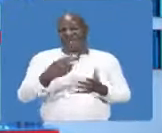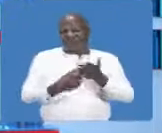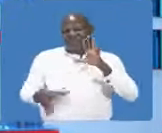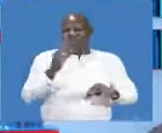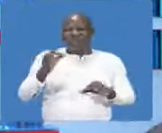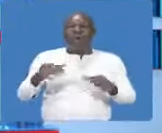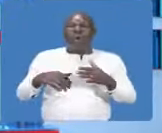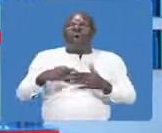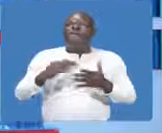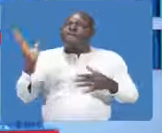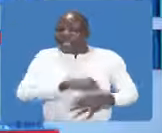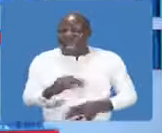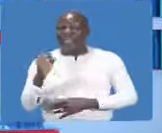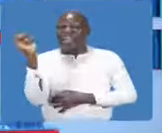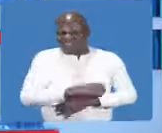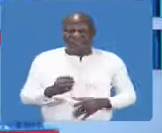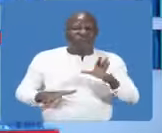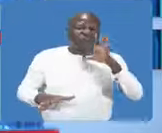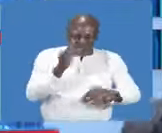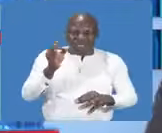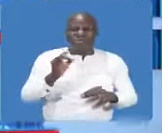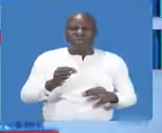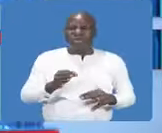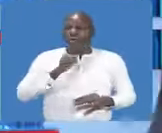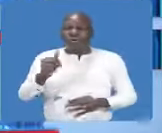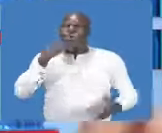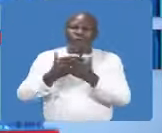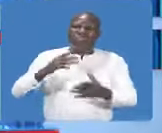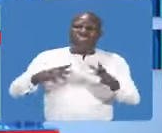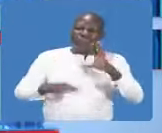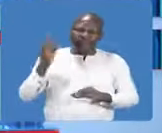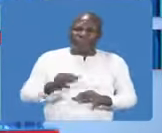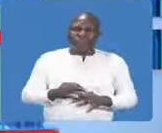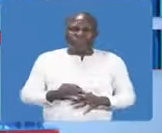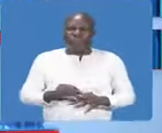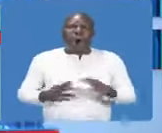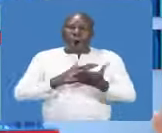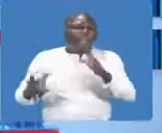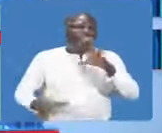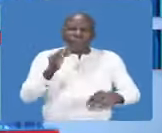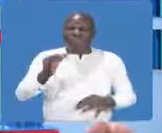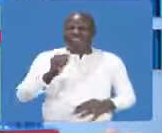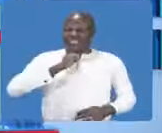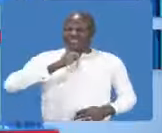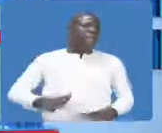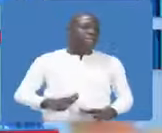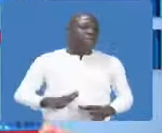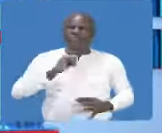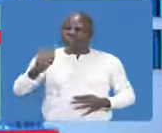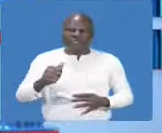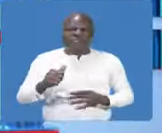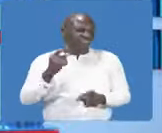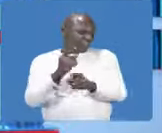kronkron hon fi ade ye saa hon boni ade ye saa the Holy Spirit of God enye